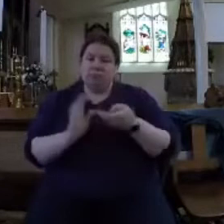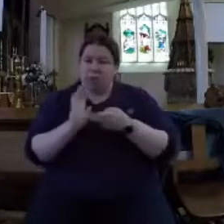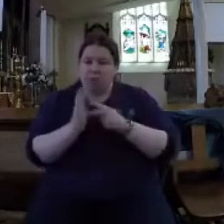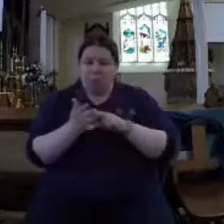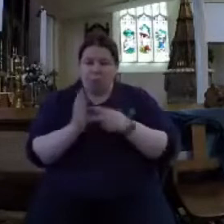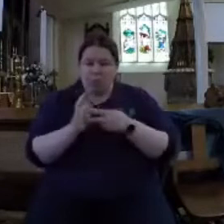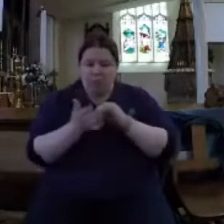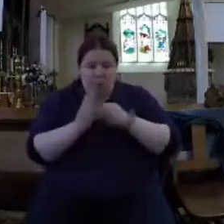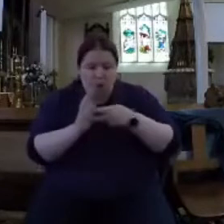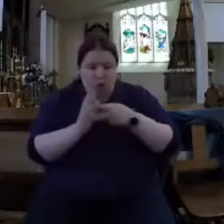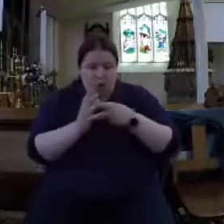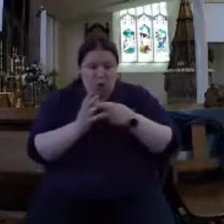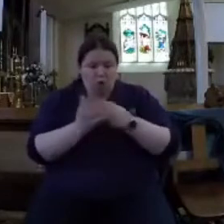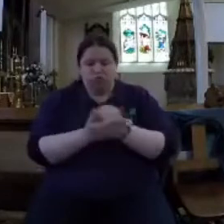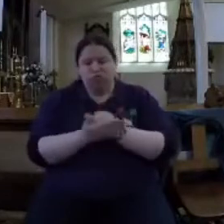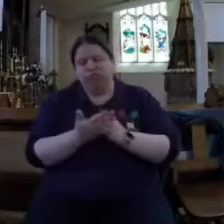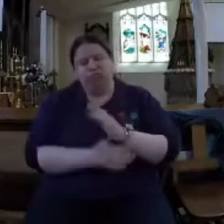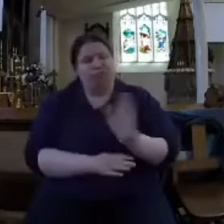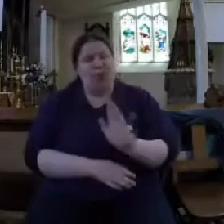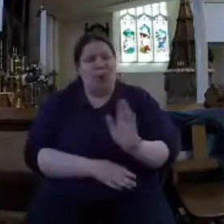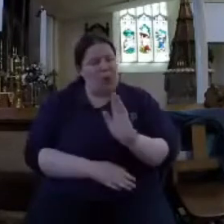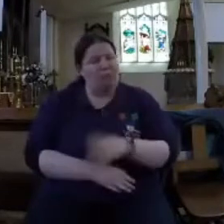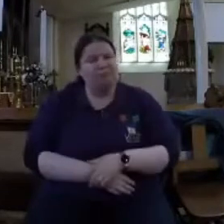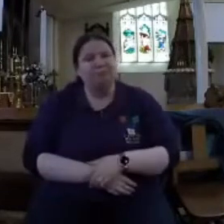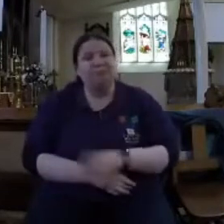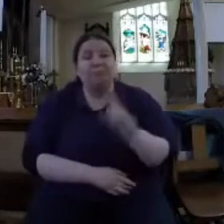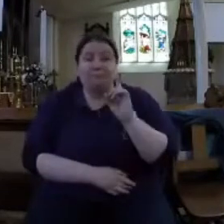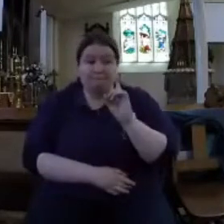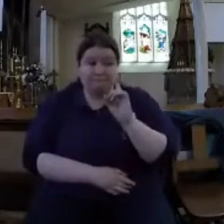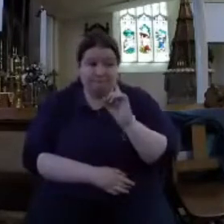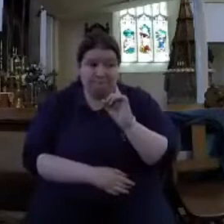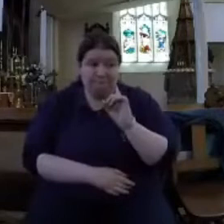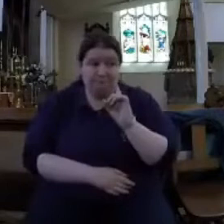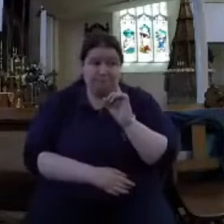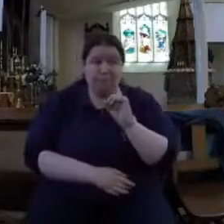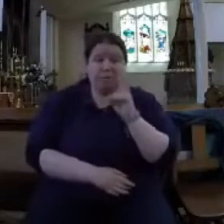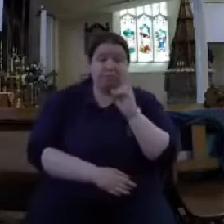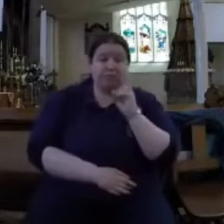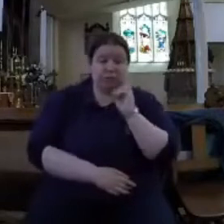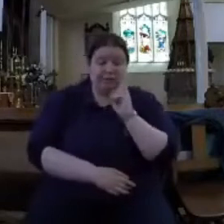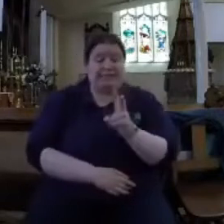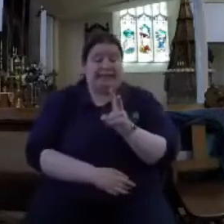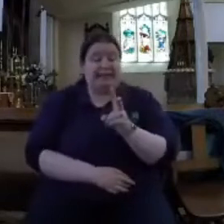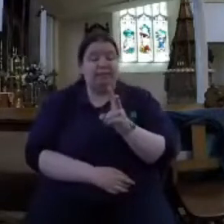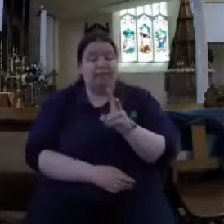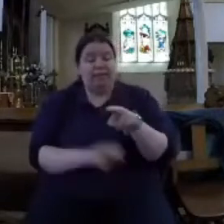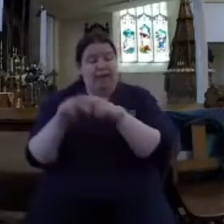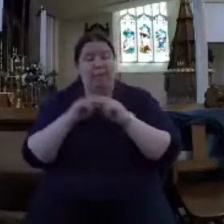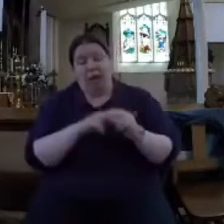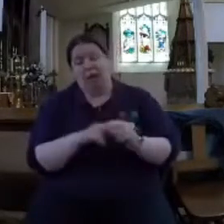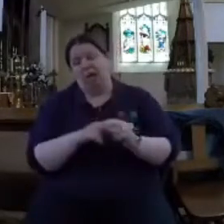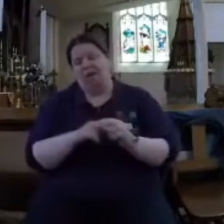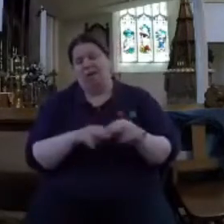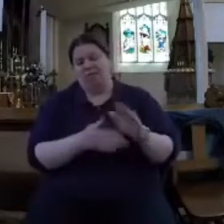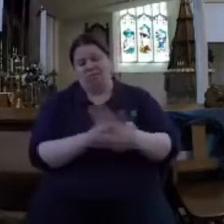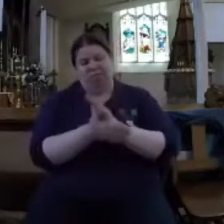spoilers, though. But you'll hear it's a pretty dysfunctional family. And